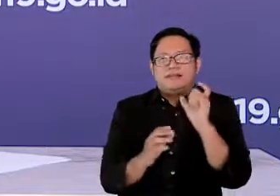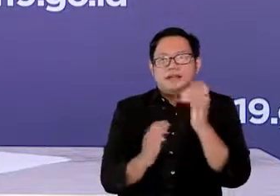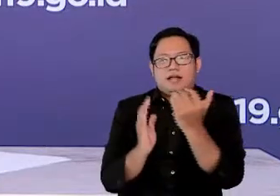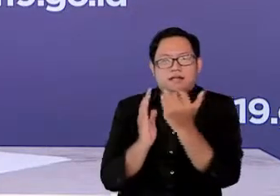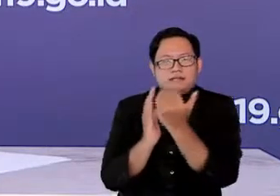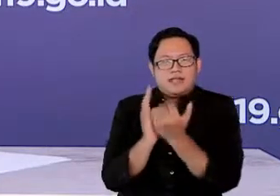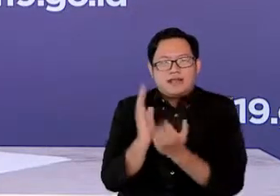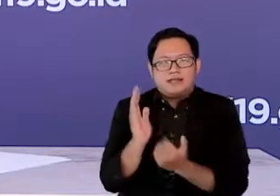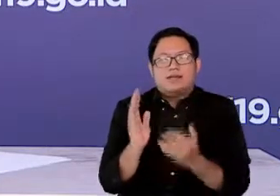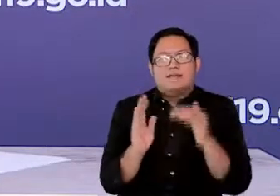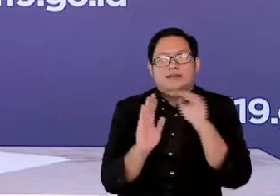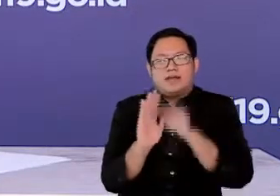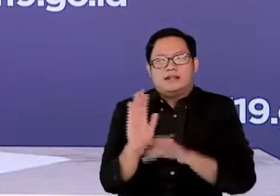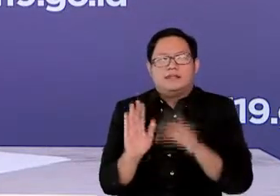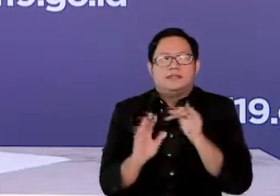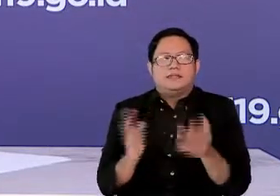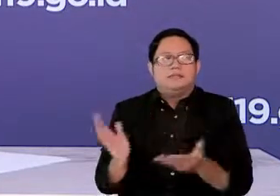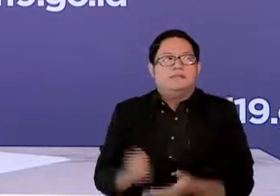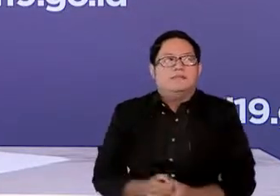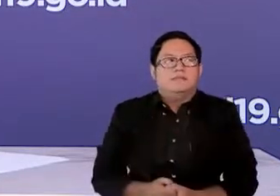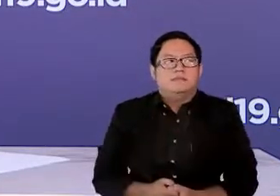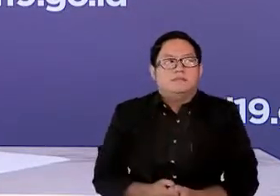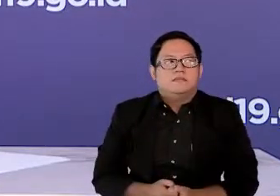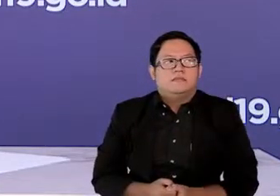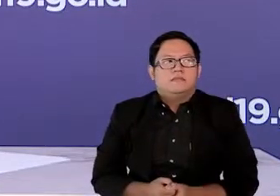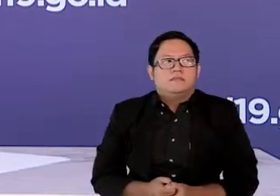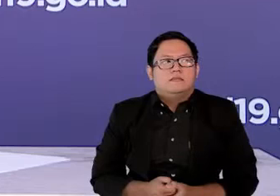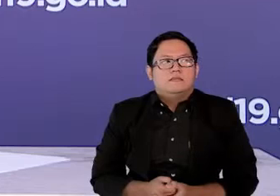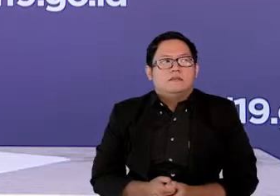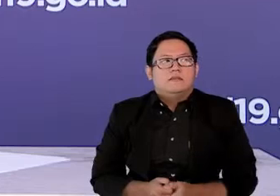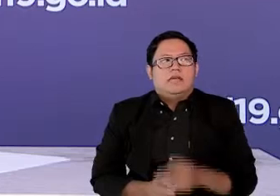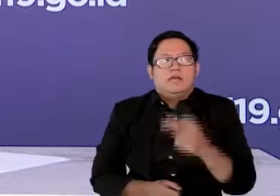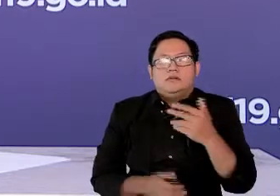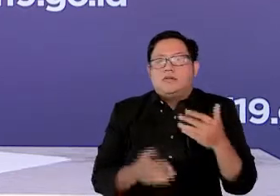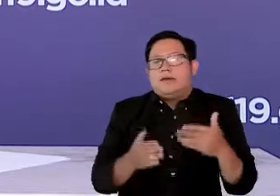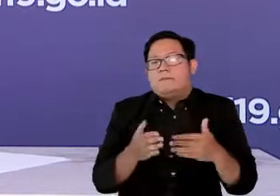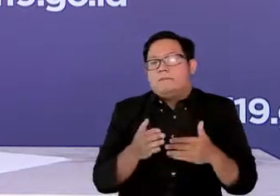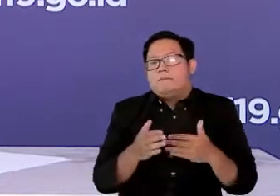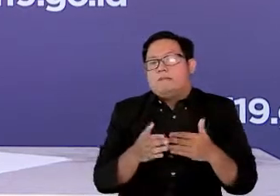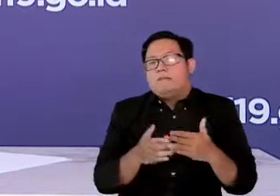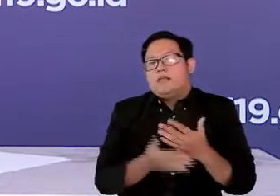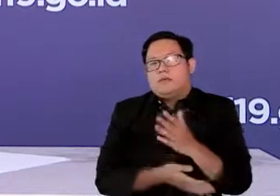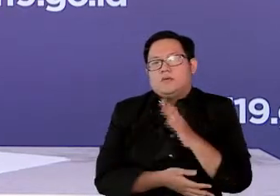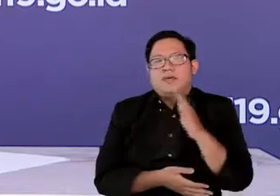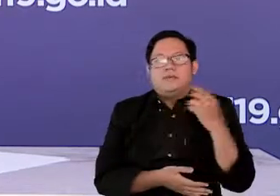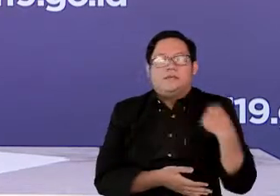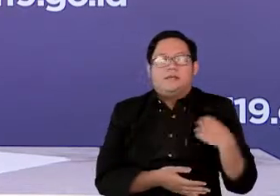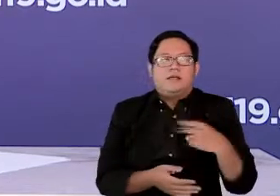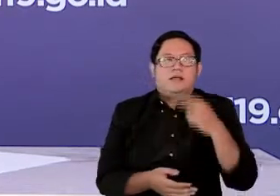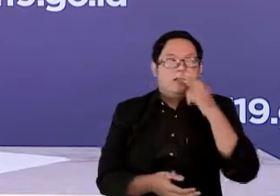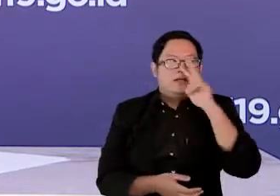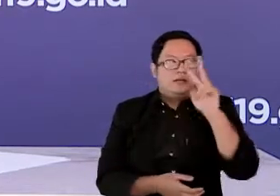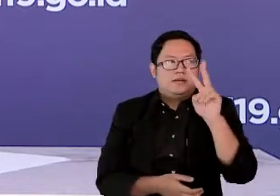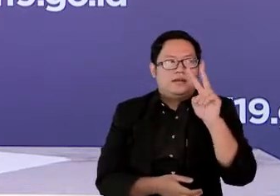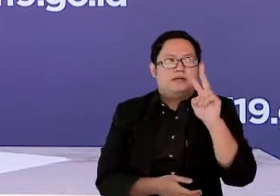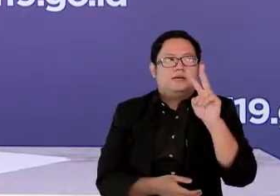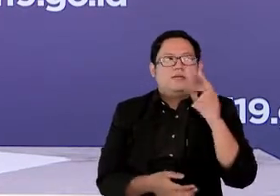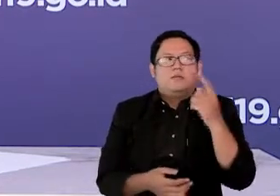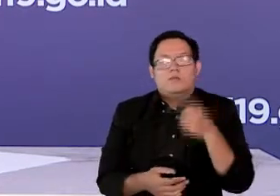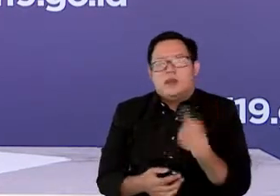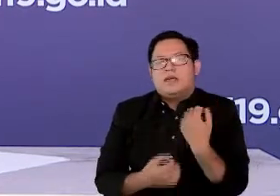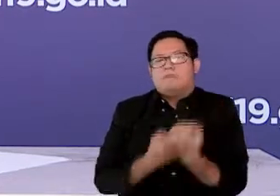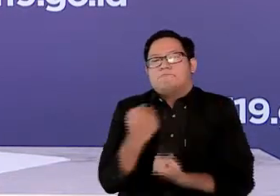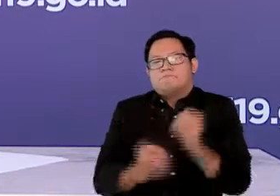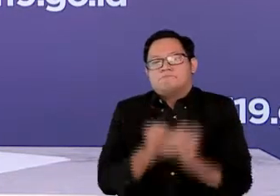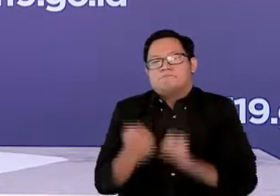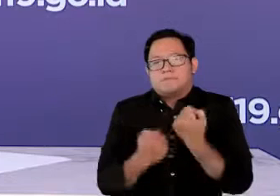Indonesia, through the Minister of Foreign Affairs, has encouraged the acceleration of global vaccination through increasing